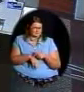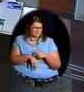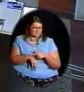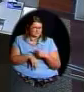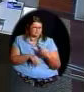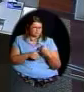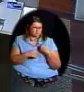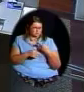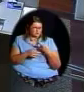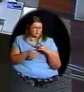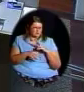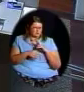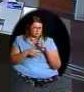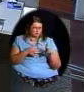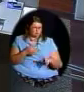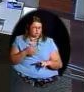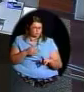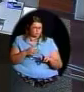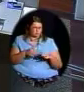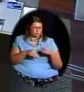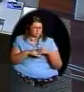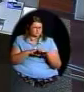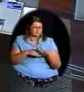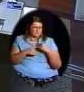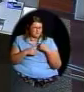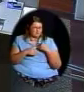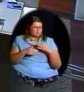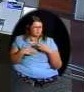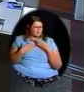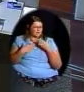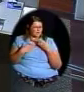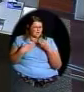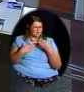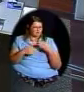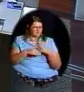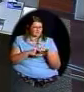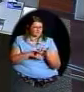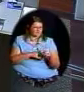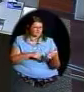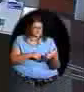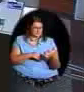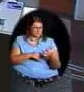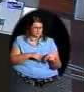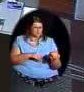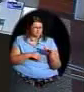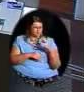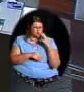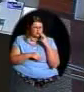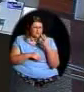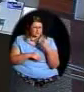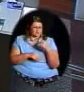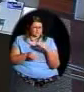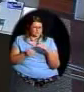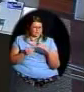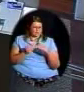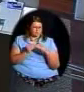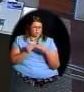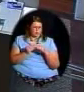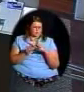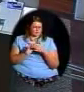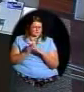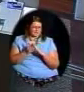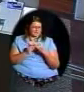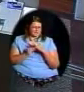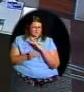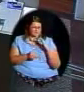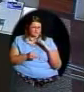a report was sent to me. I'd be glad to have it forwarded on to the rest of you if you'd like to see that. Again, I see it more as a city council issue